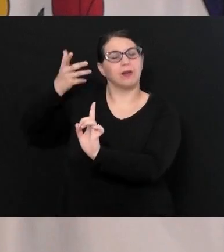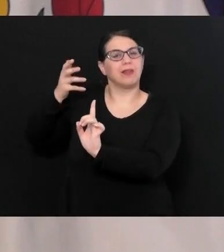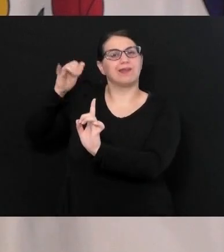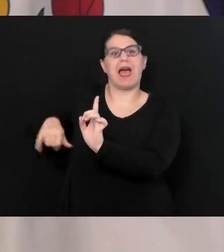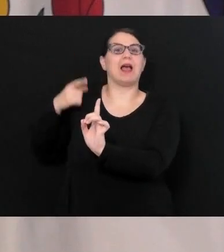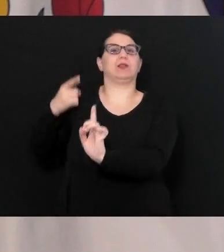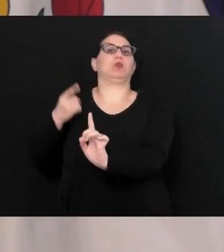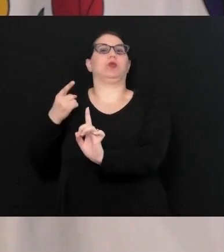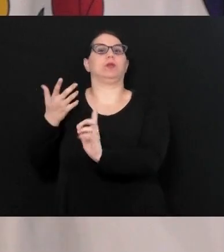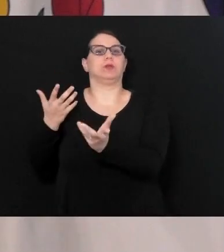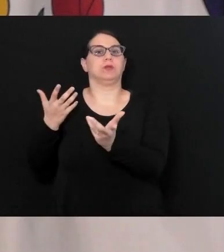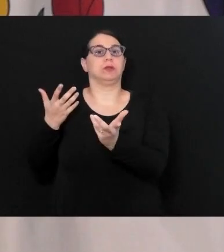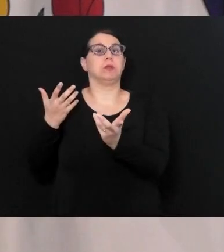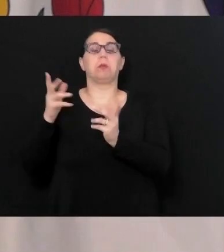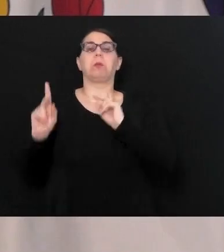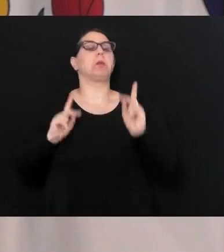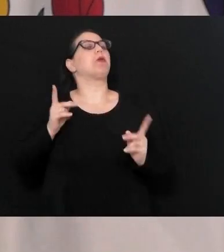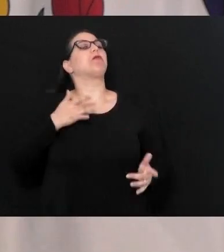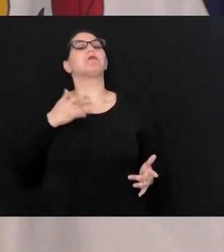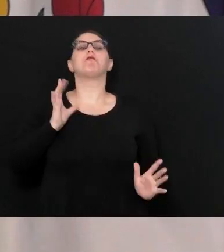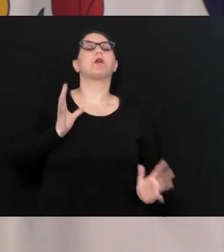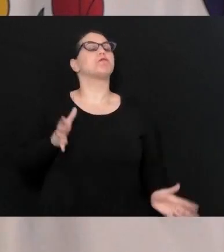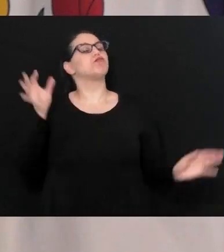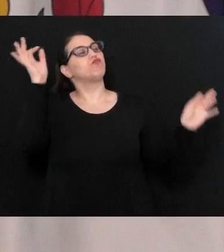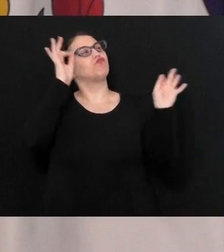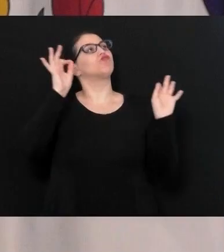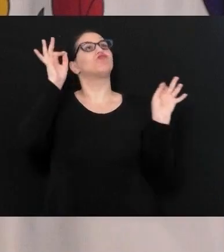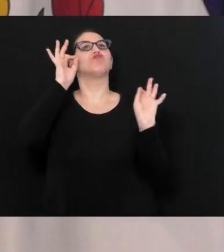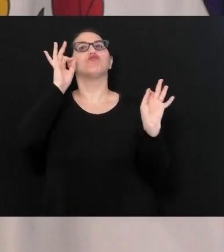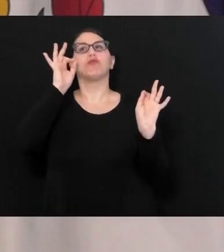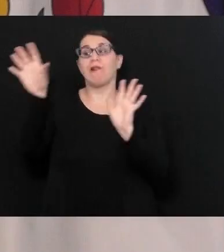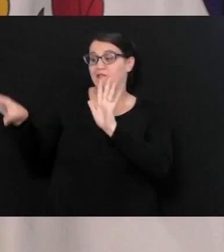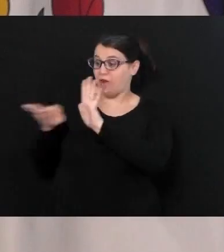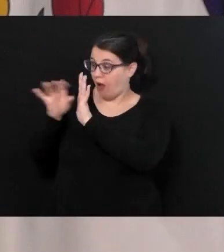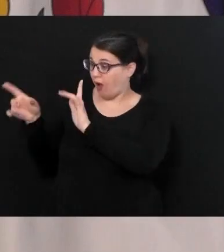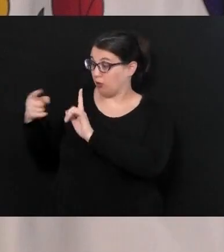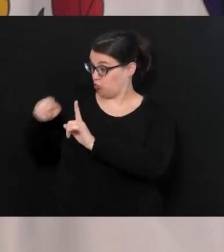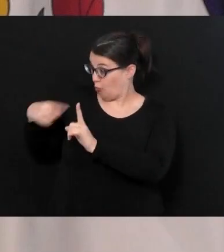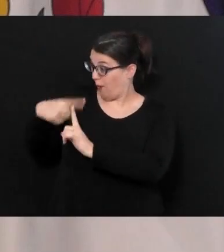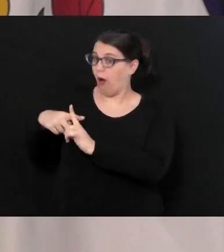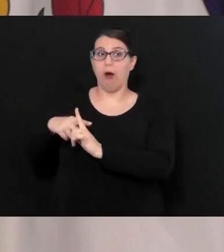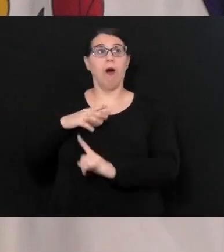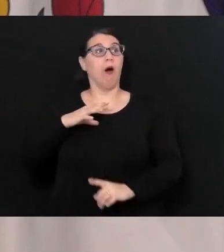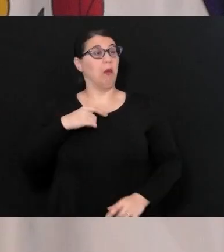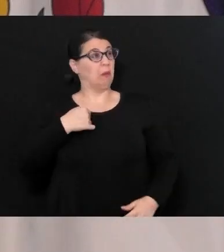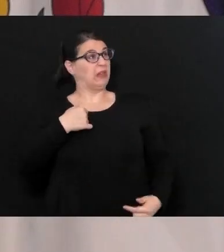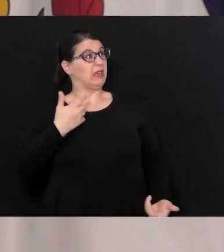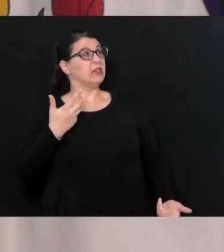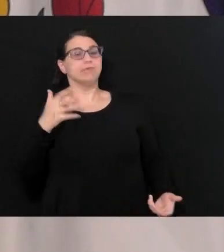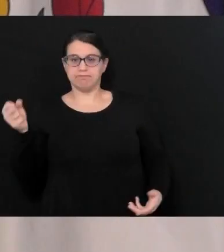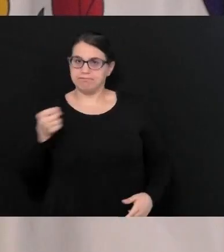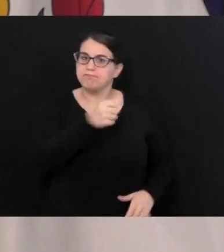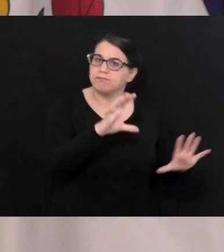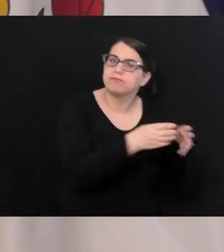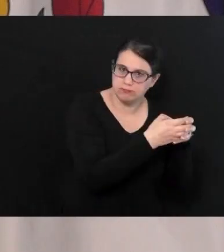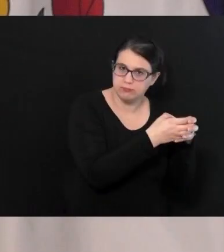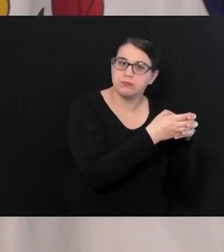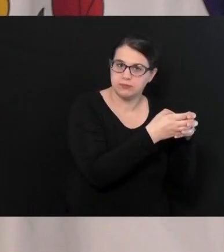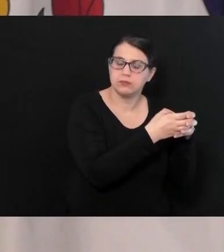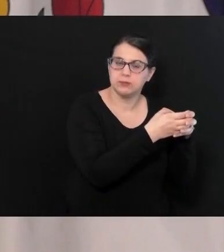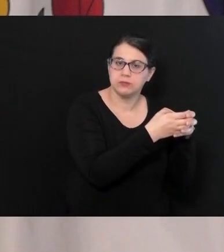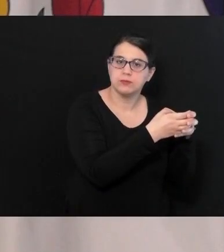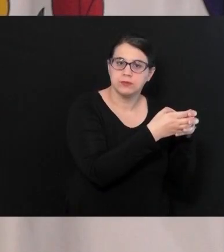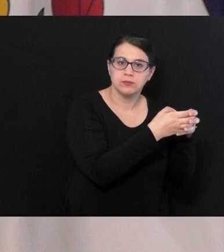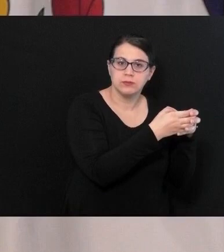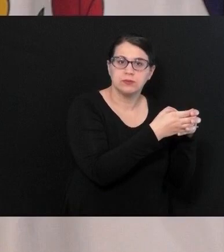they have it, and then we're absolutely asking them to quarantine or quarantining them and contact tracing and doing all the